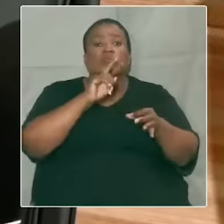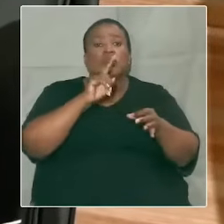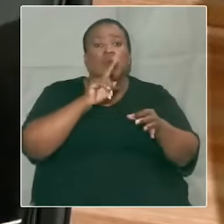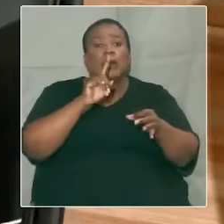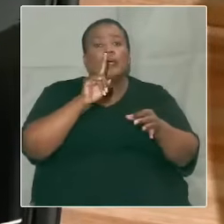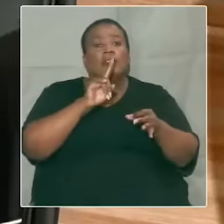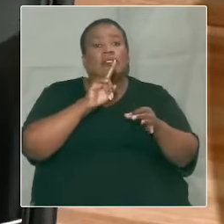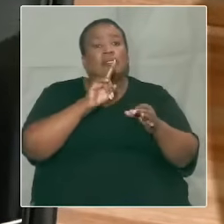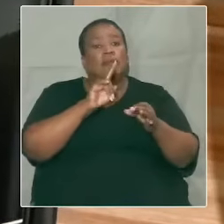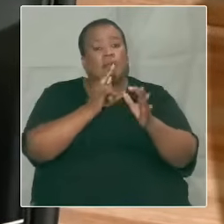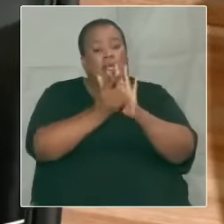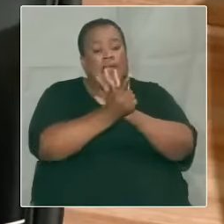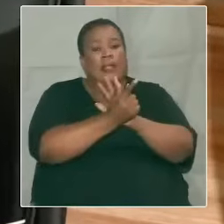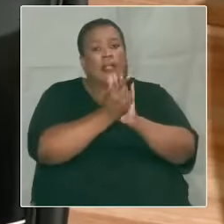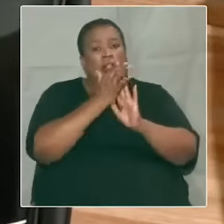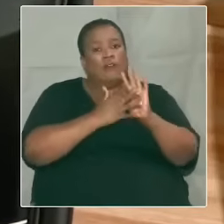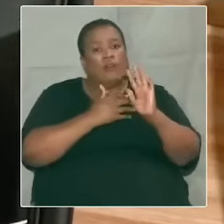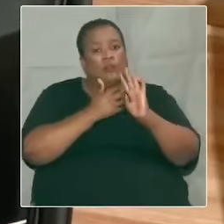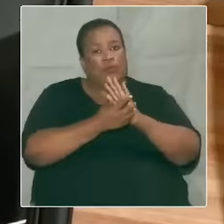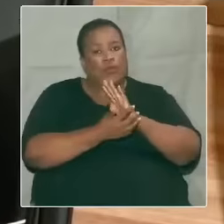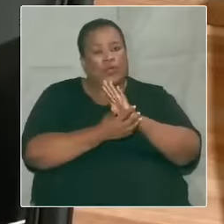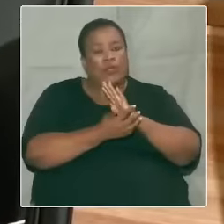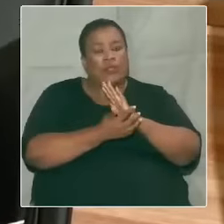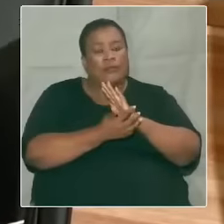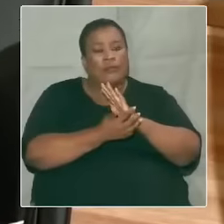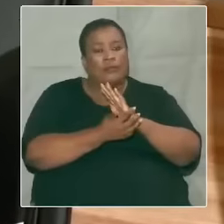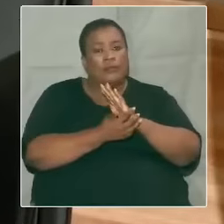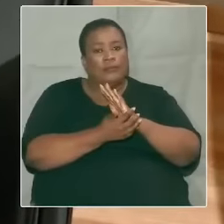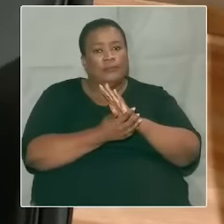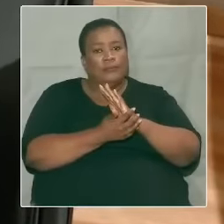So in other words, the taking of instructions from the Minister